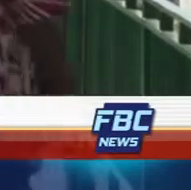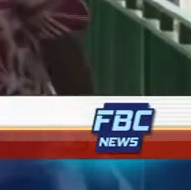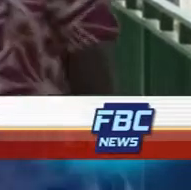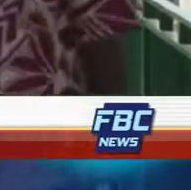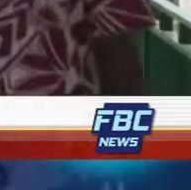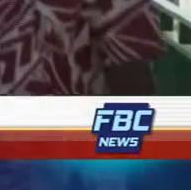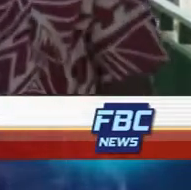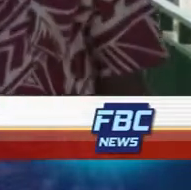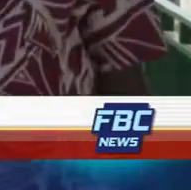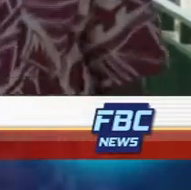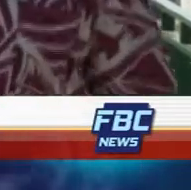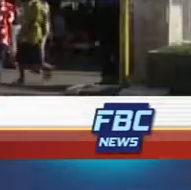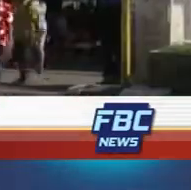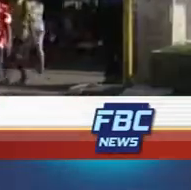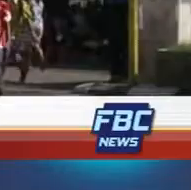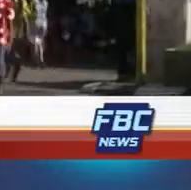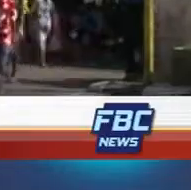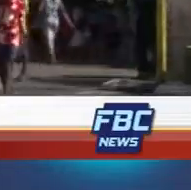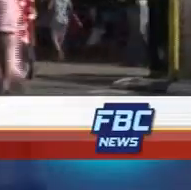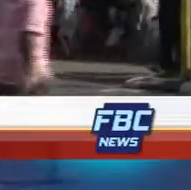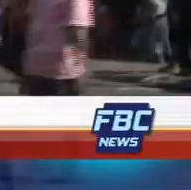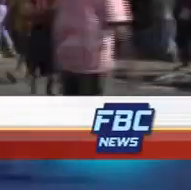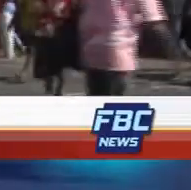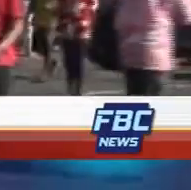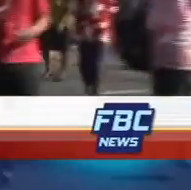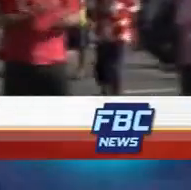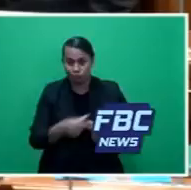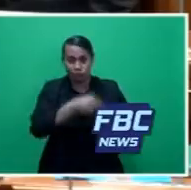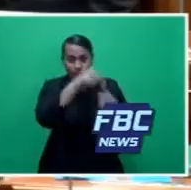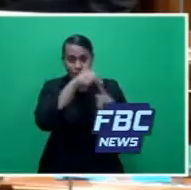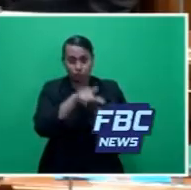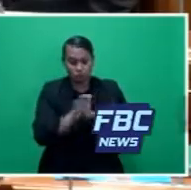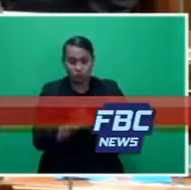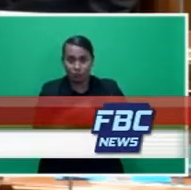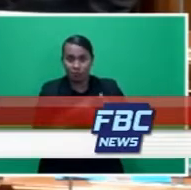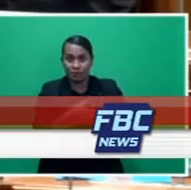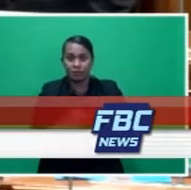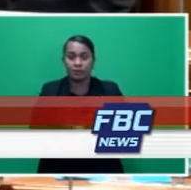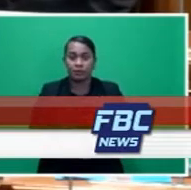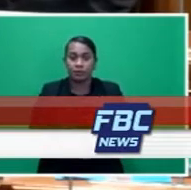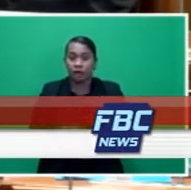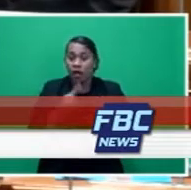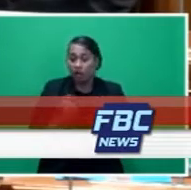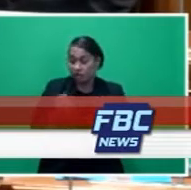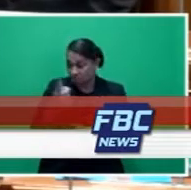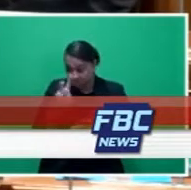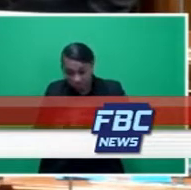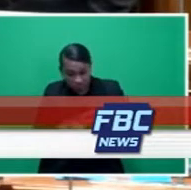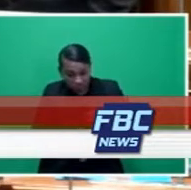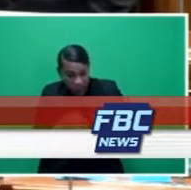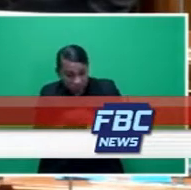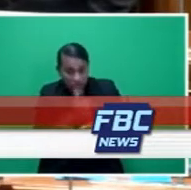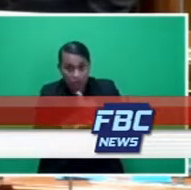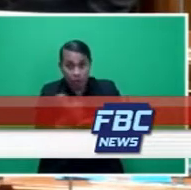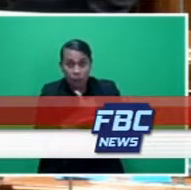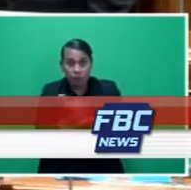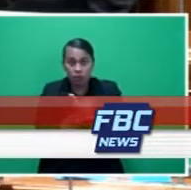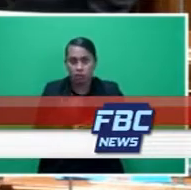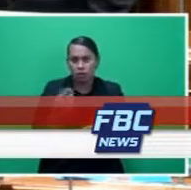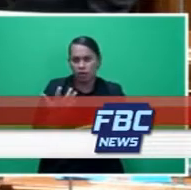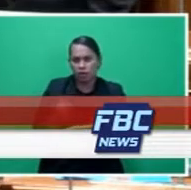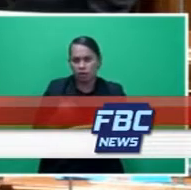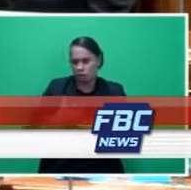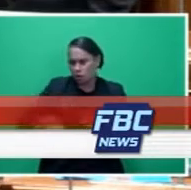had significantly expanded their bottom line. If we look at the total comprehensive income, Mr. Speaker, so if we